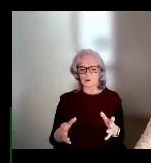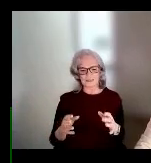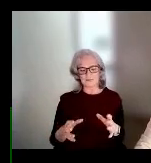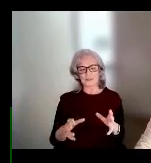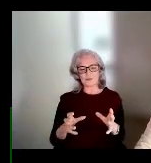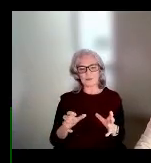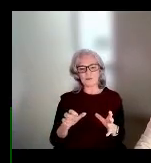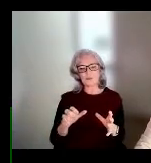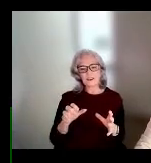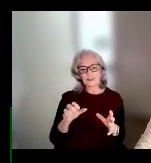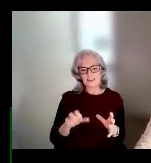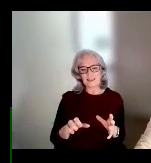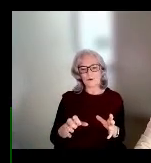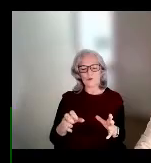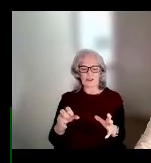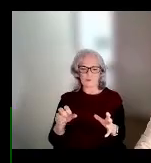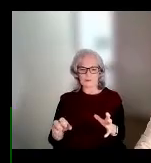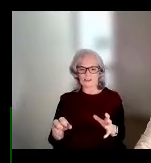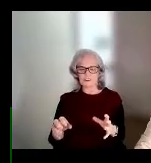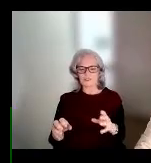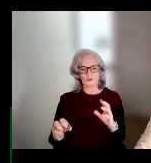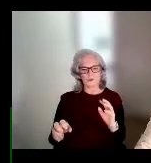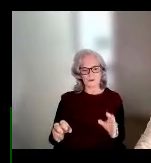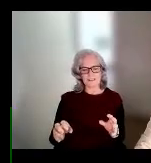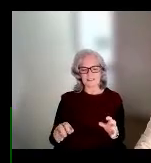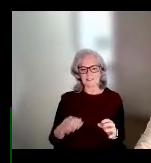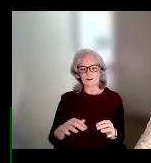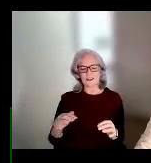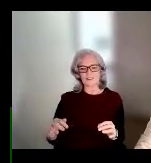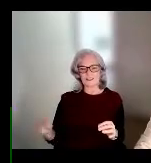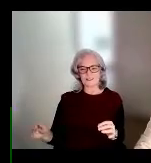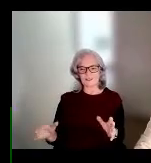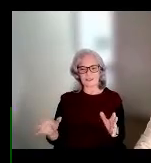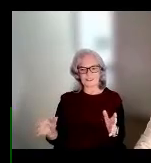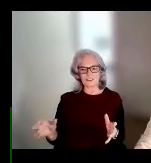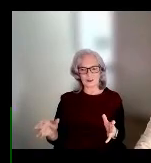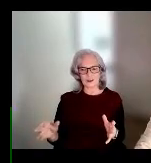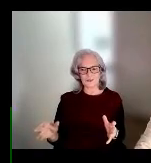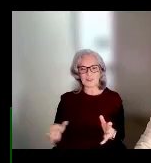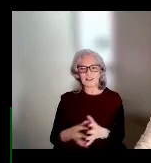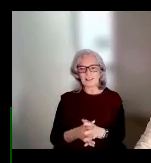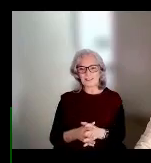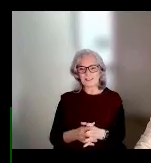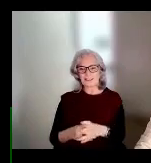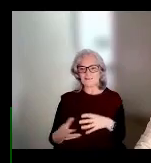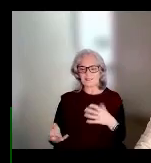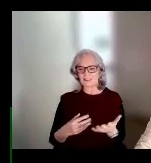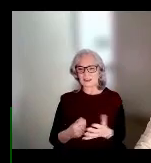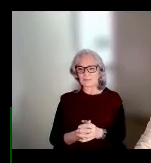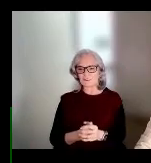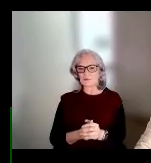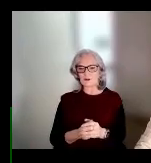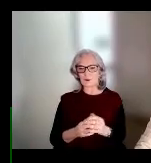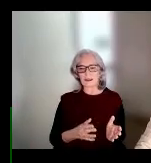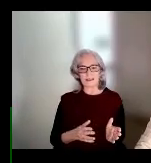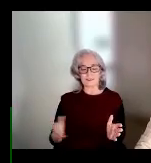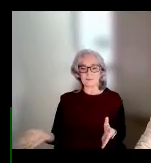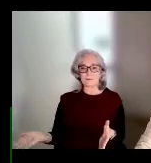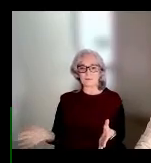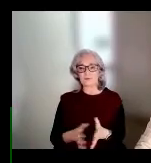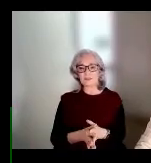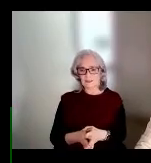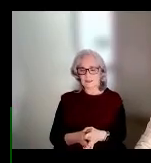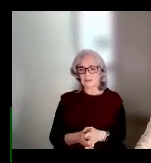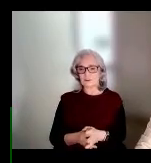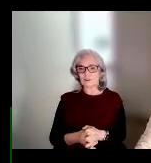care coordinator, but the word care or coordination or MND is not actually in your title, then that becomes a little bit opaque